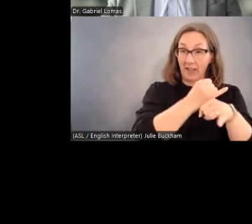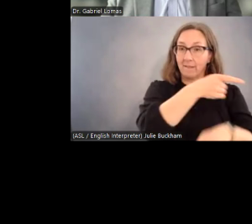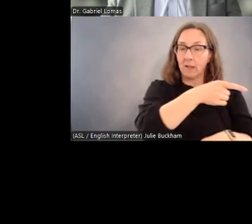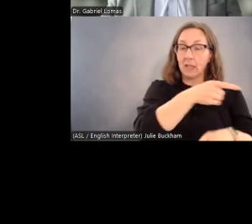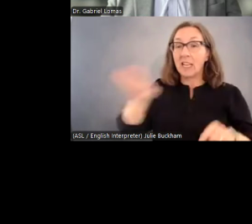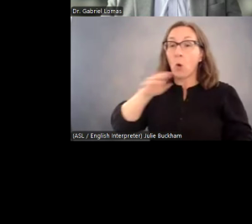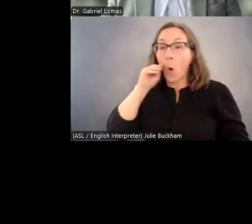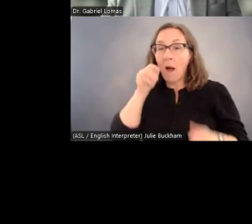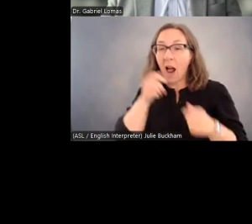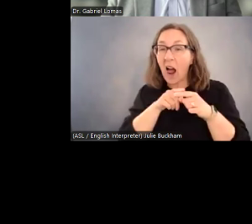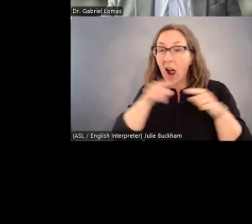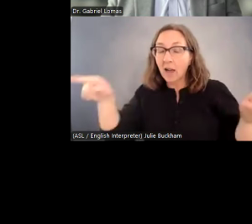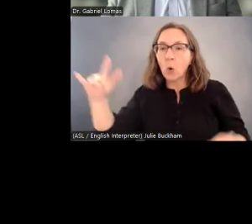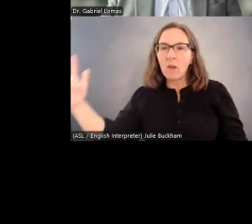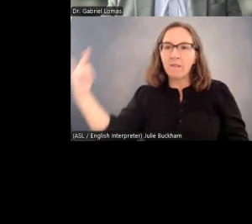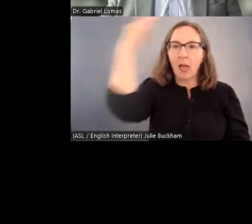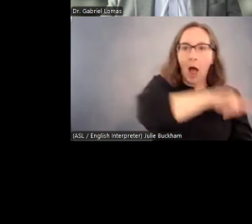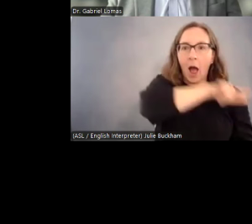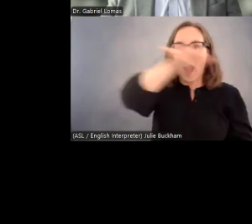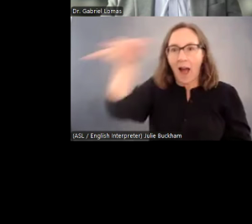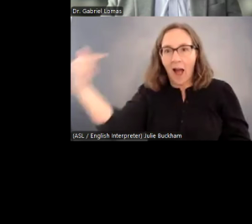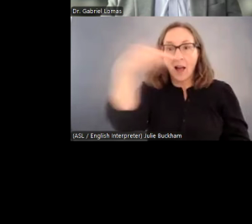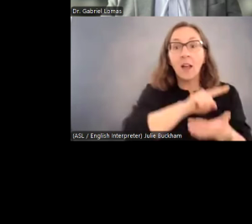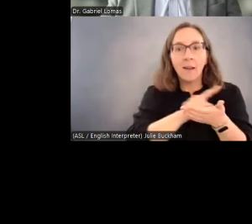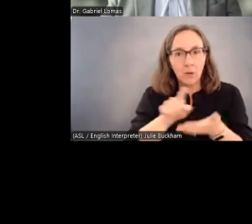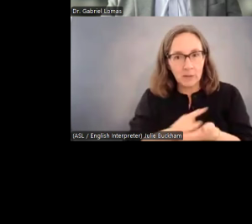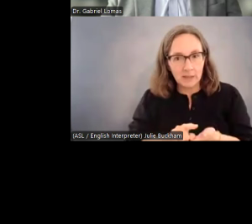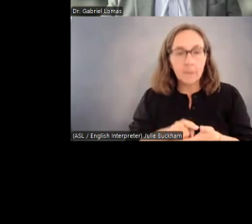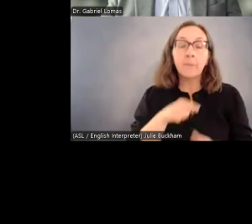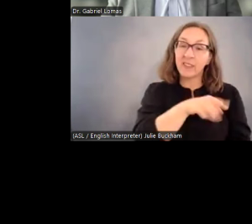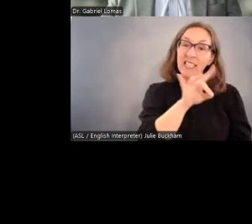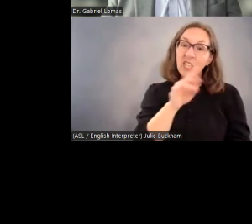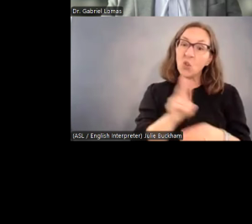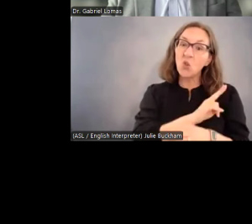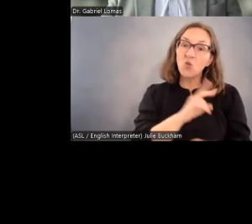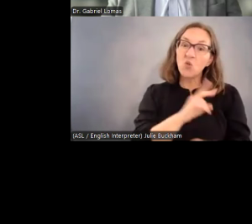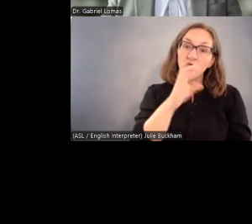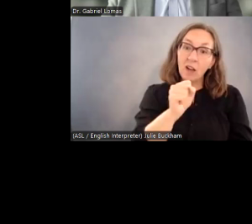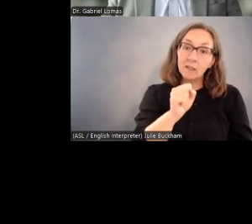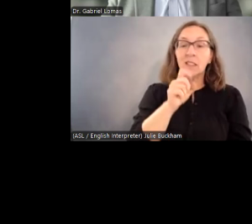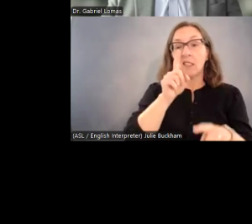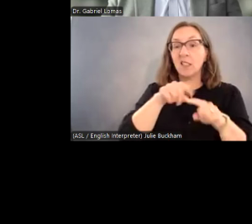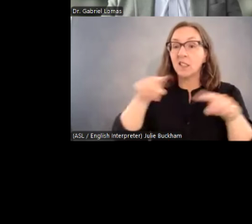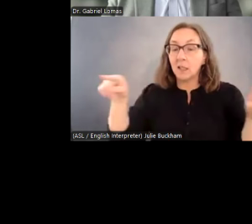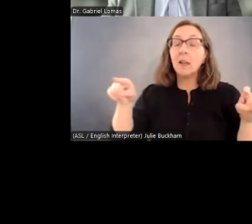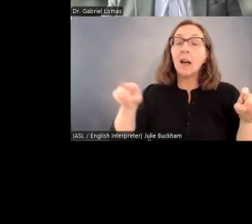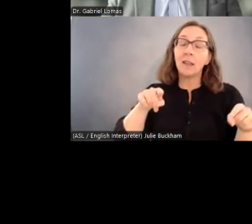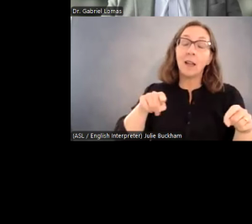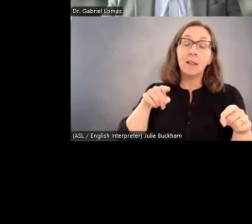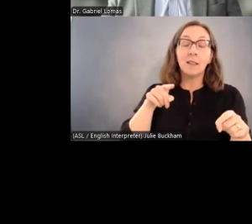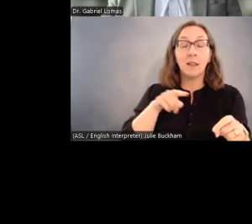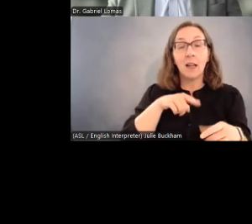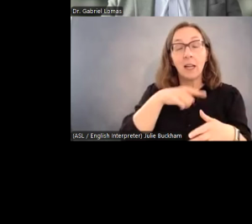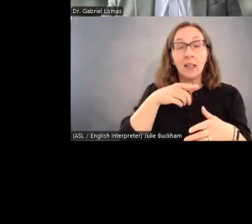school. He used a variety of drugs and alcohol and eventually heroin, injecting it. He was fascinated